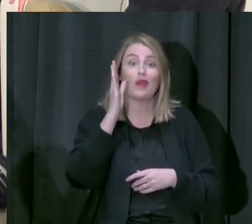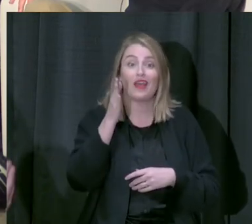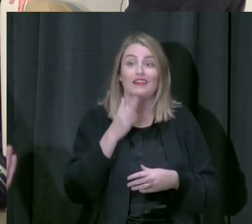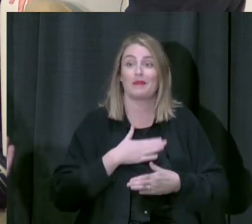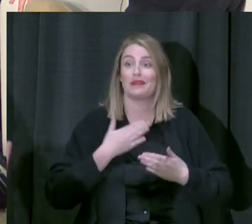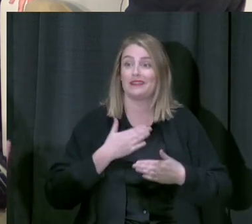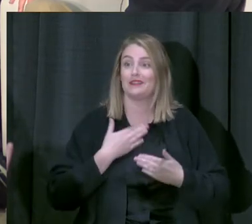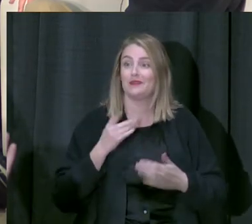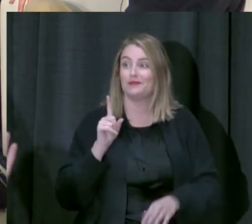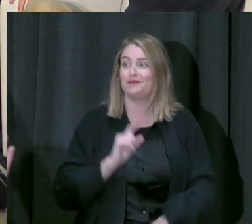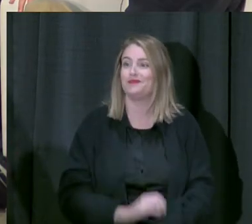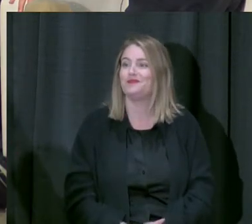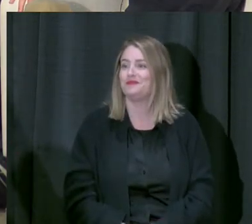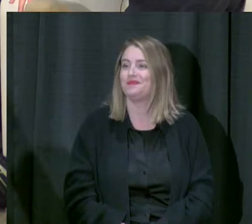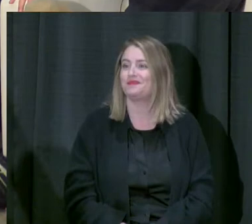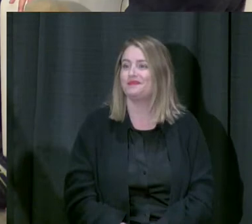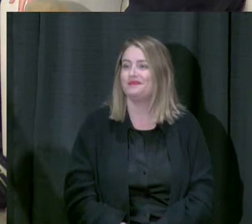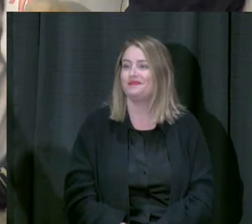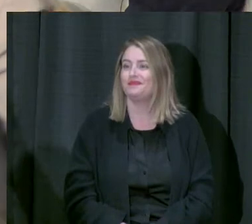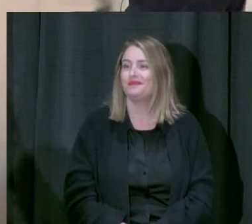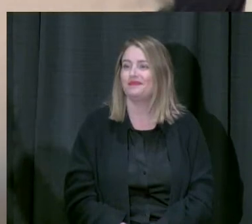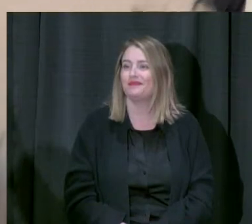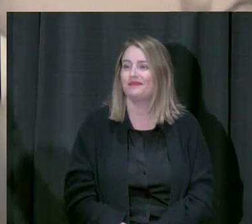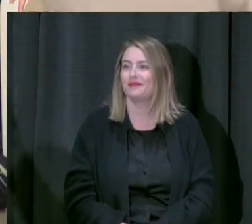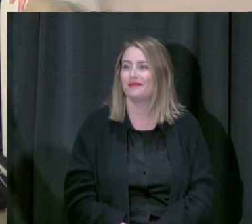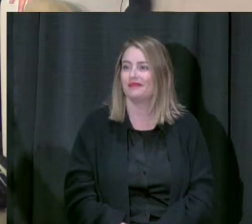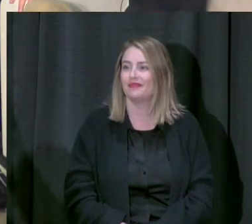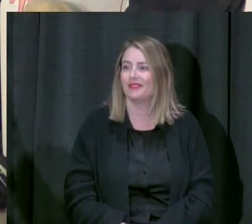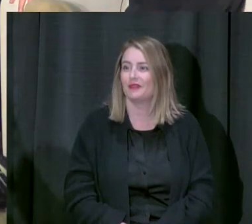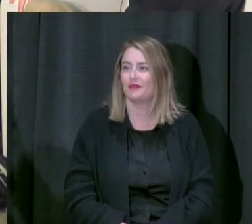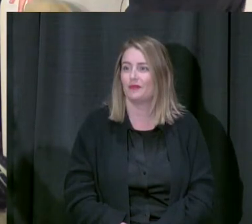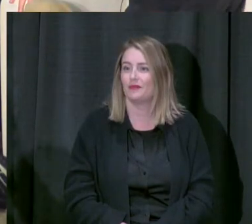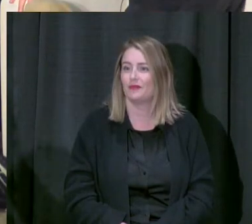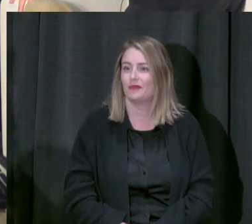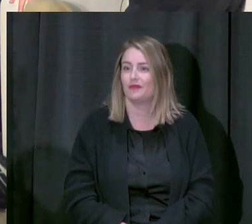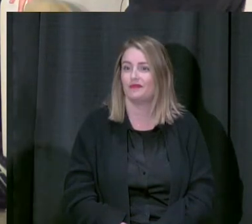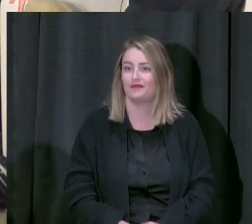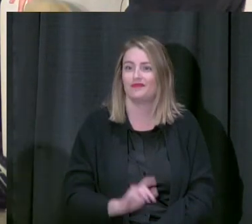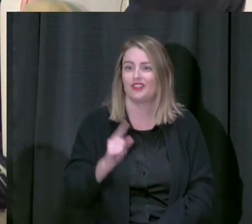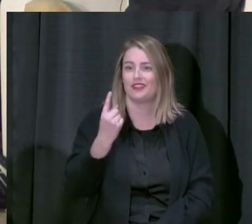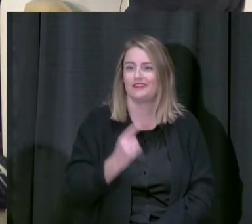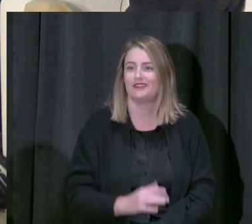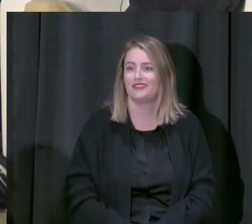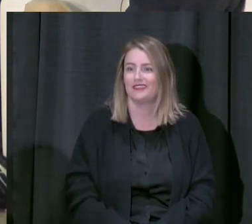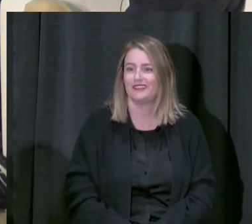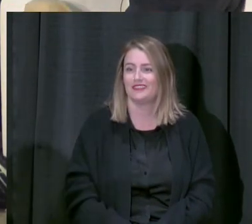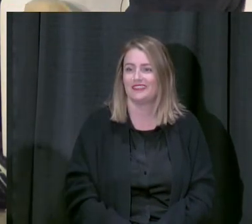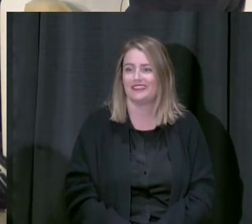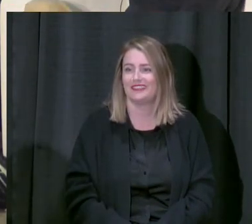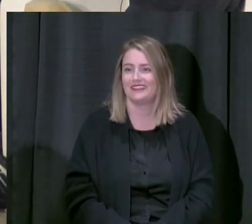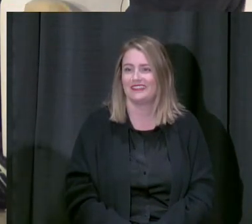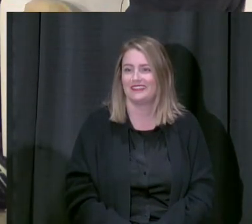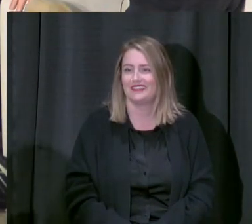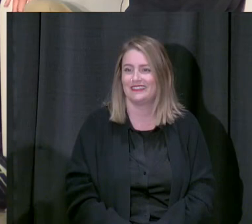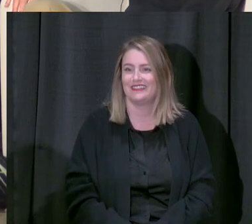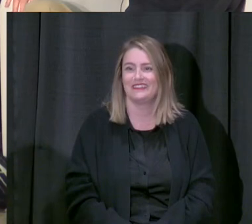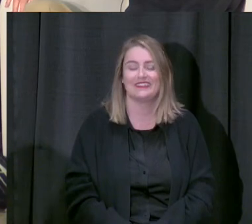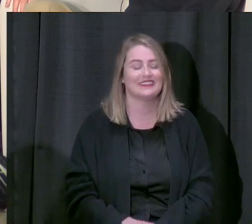on. Hope right there. I believe she was first. Hi.